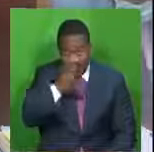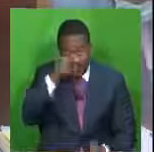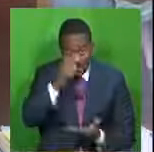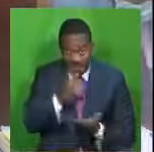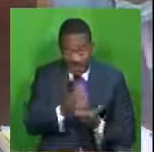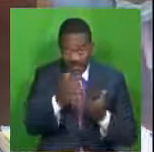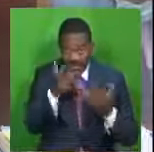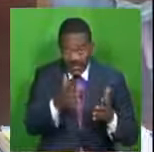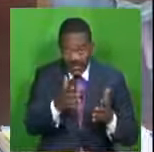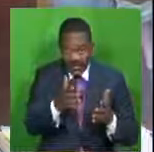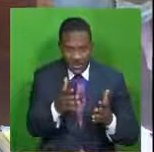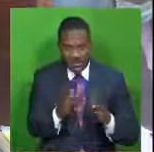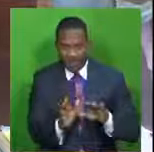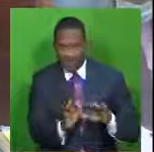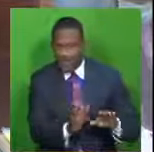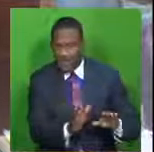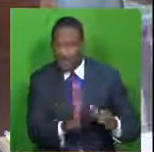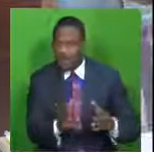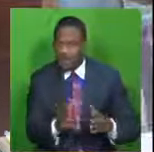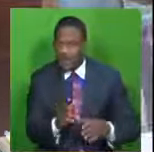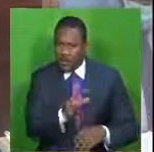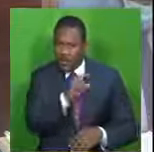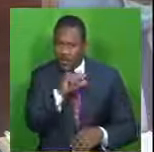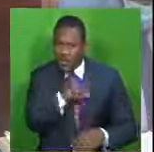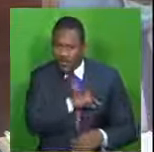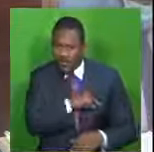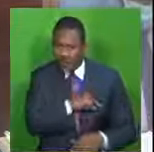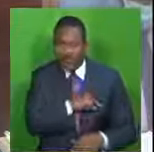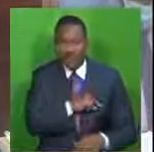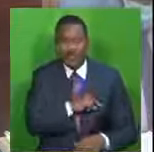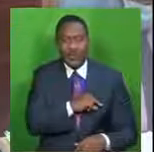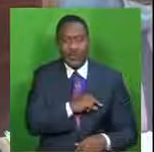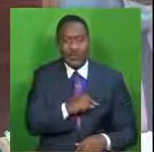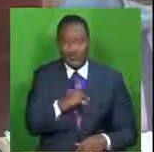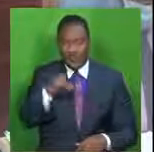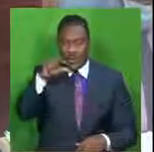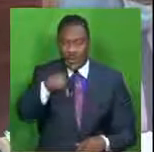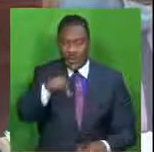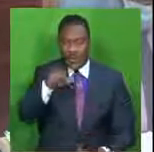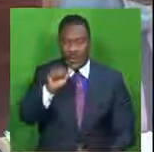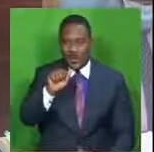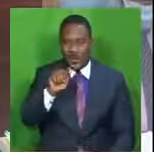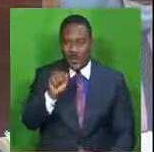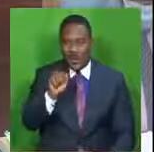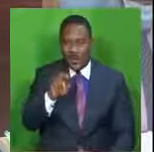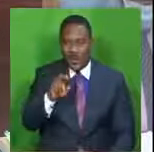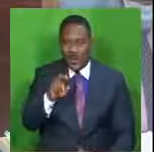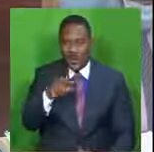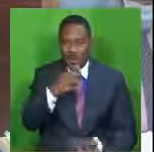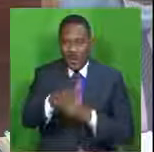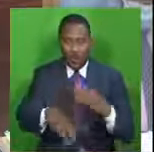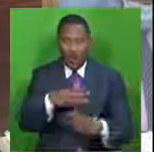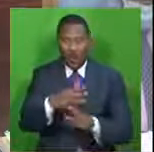for Qatar. It is a must-go journey for the Black Stars.